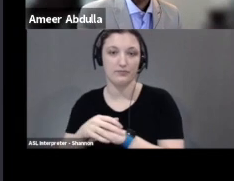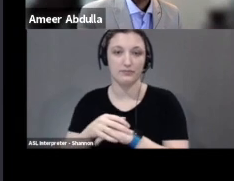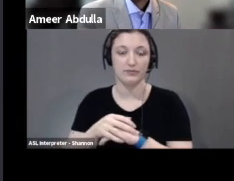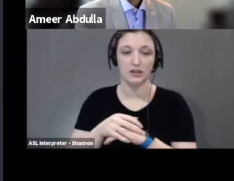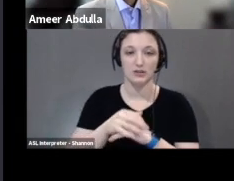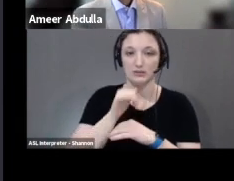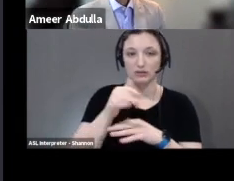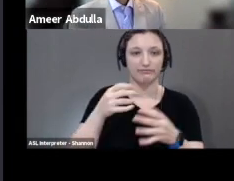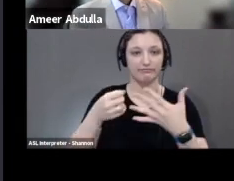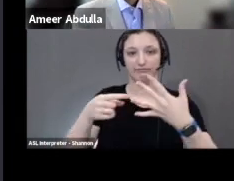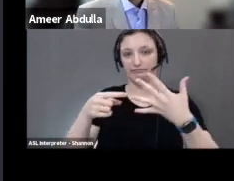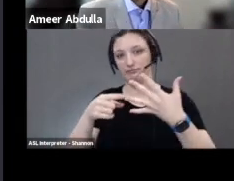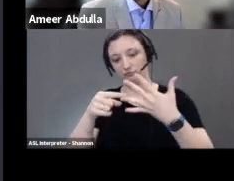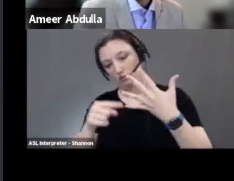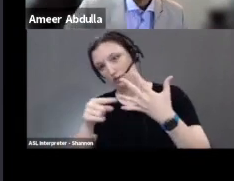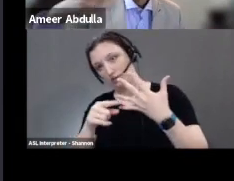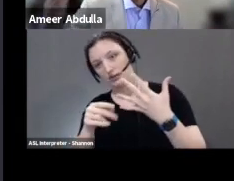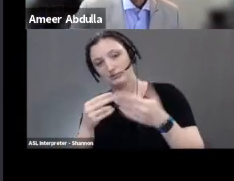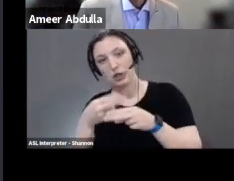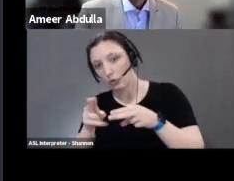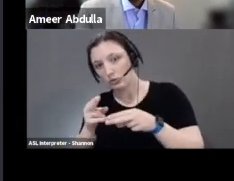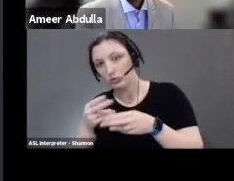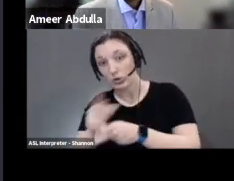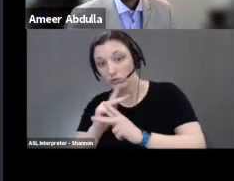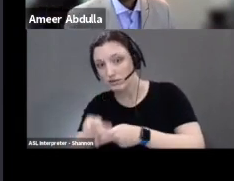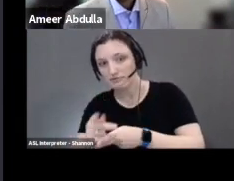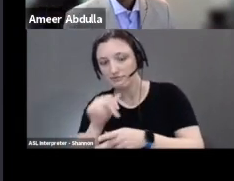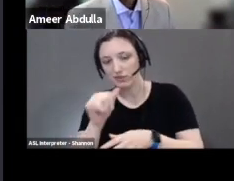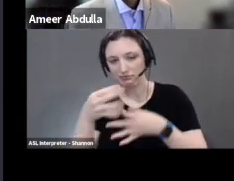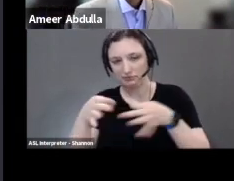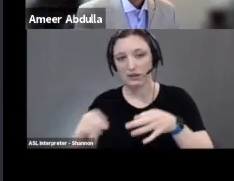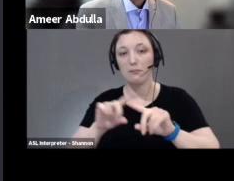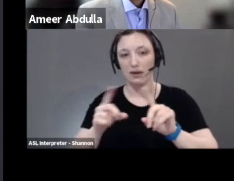three. And we'll do some math on all of those on the next slide.